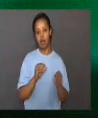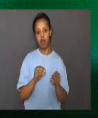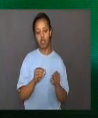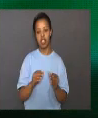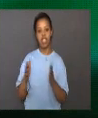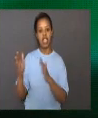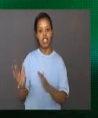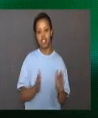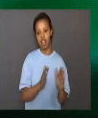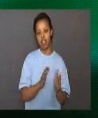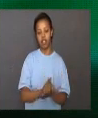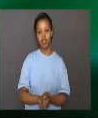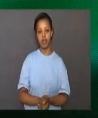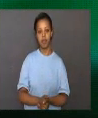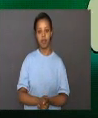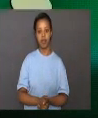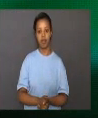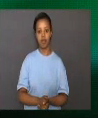Students, let's get ready.